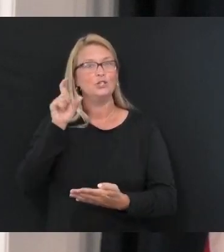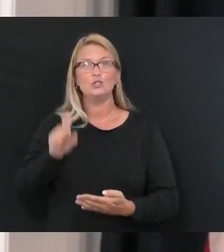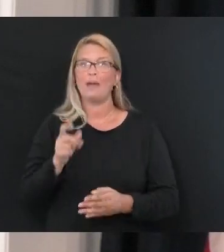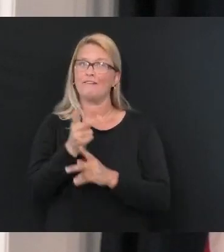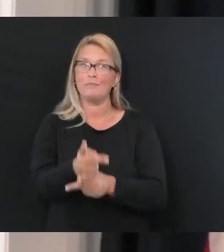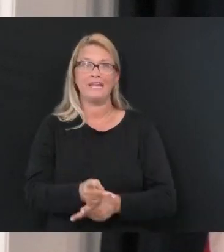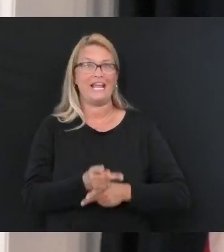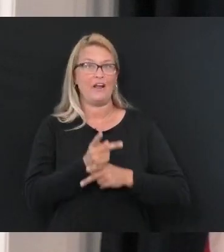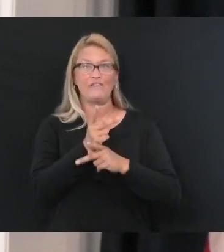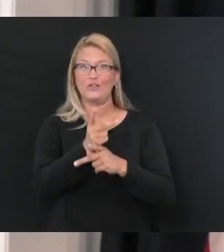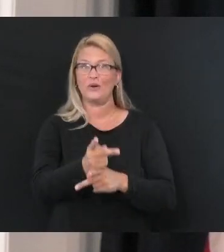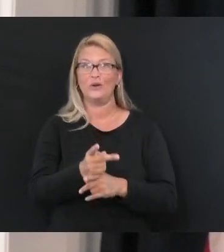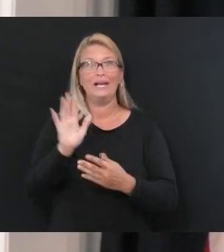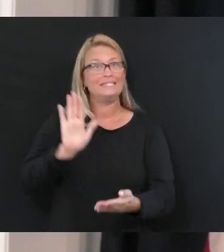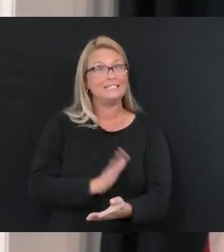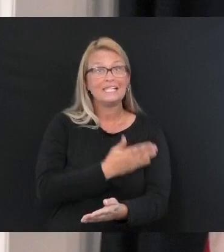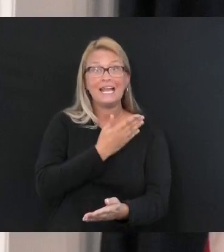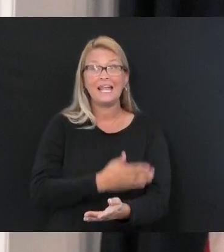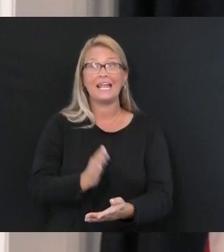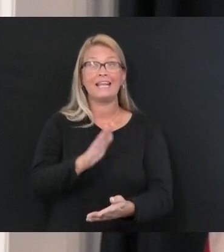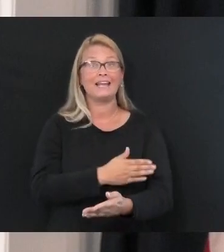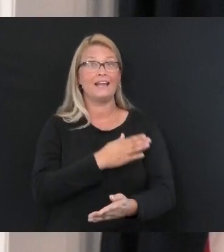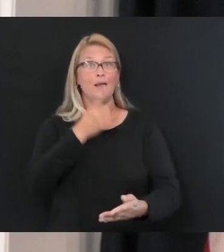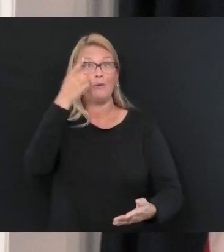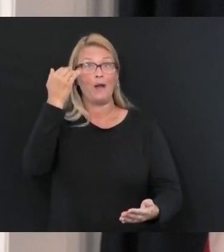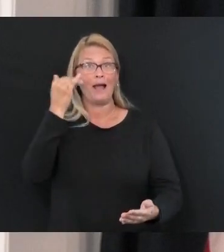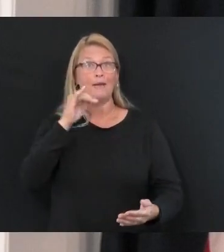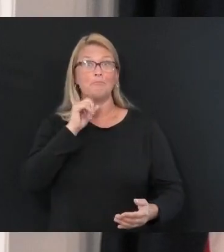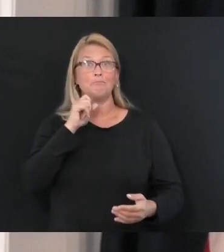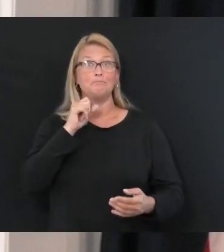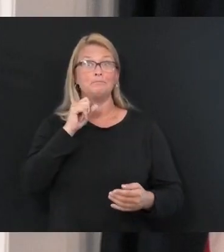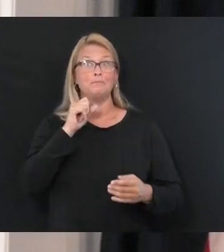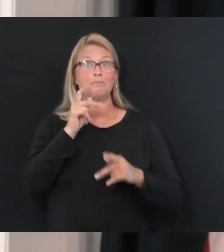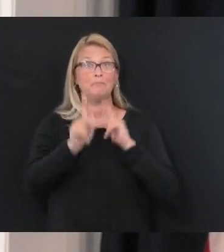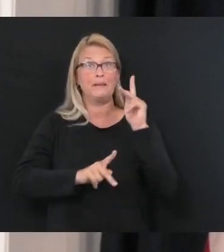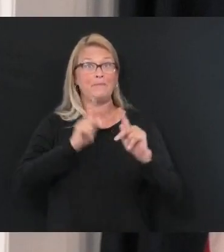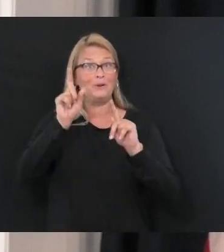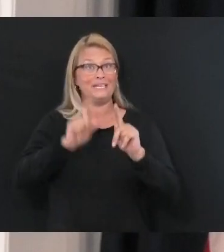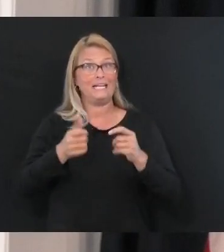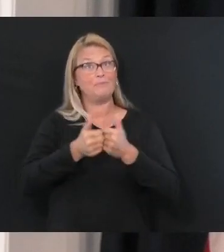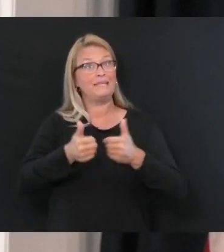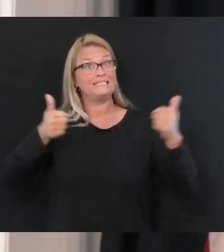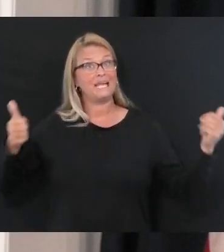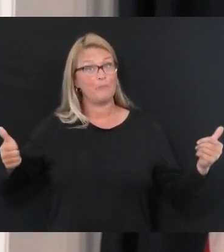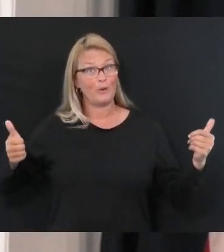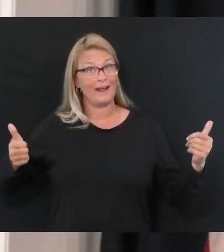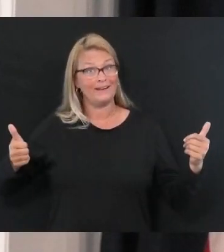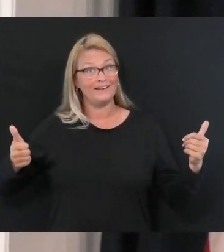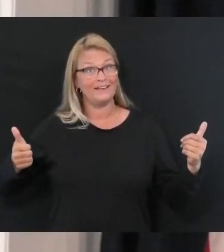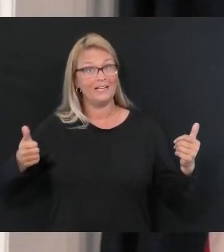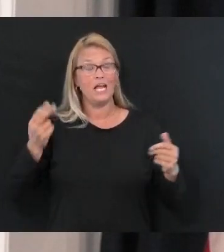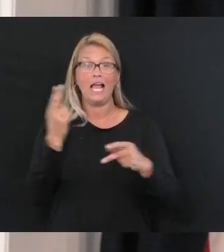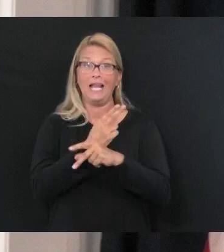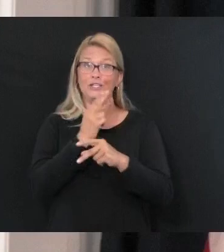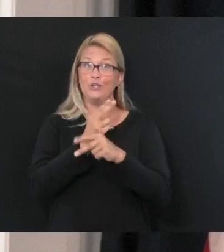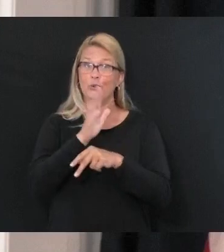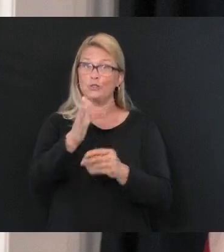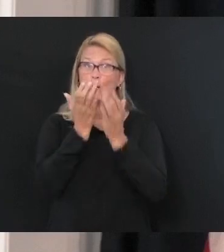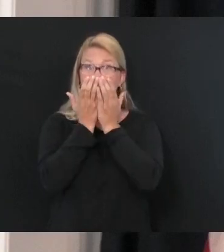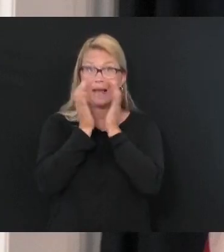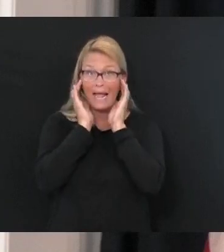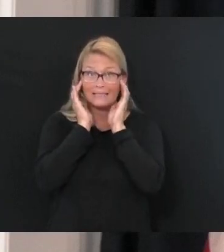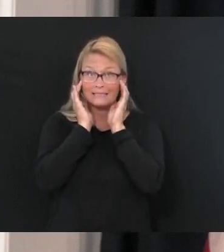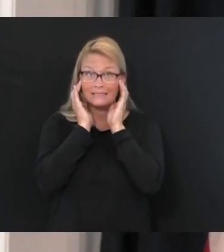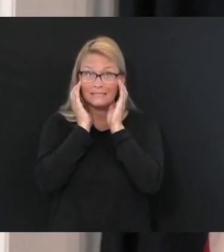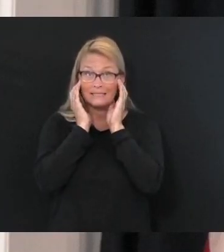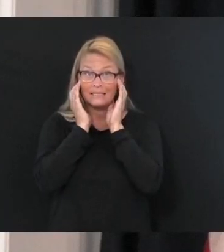other and sing that we do need to be appropriately physically distanced away, and we need to wear our masks, because we